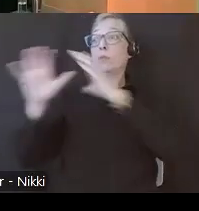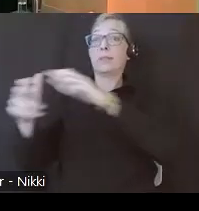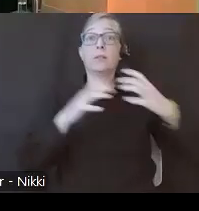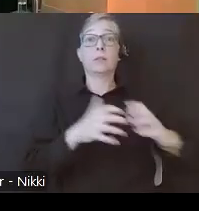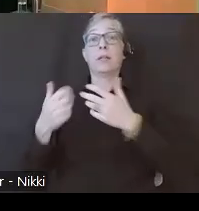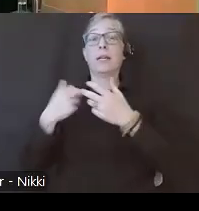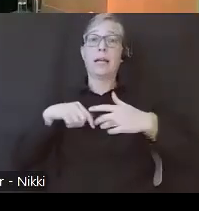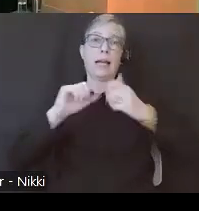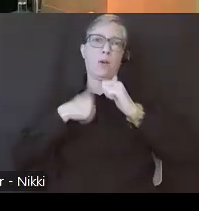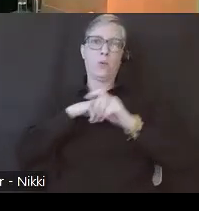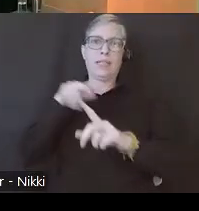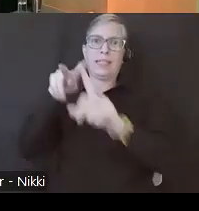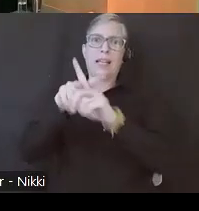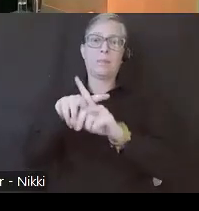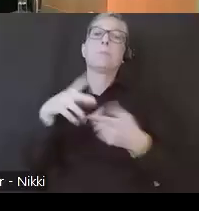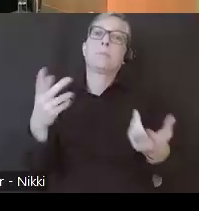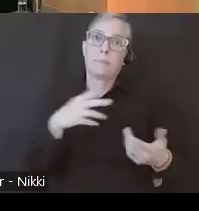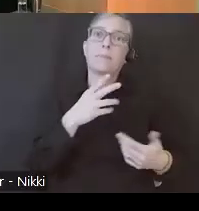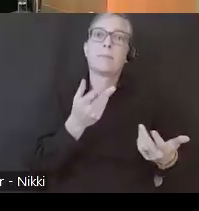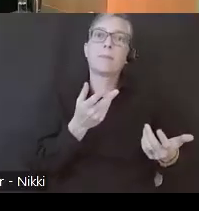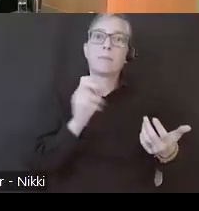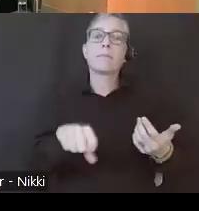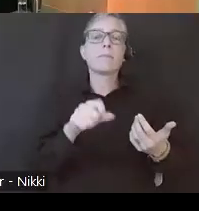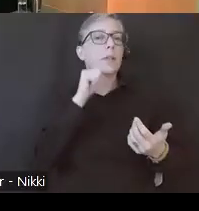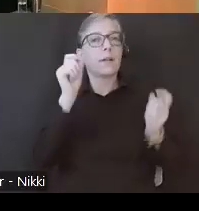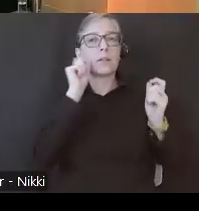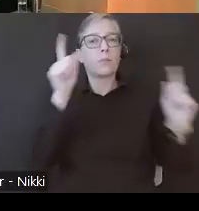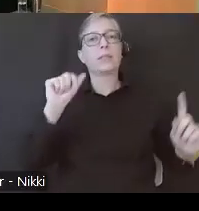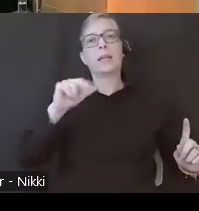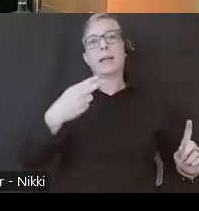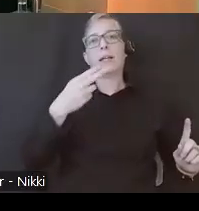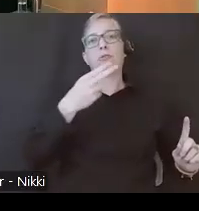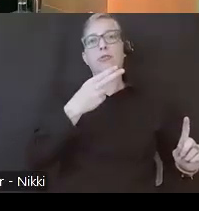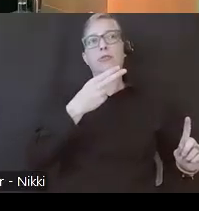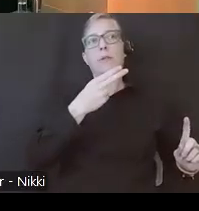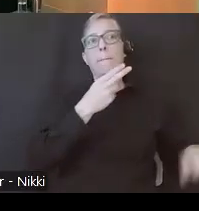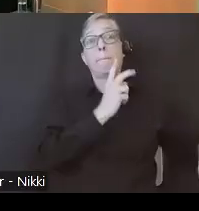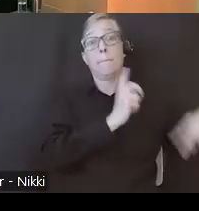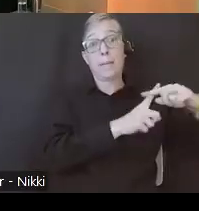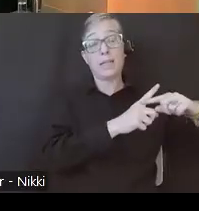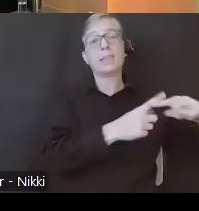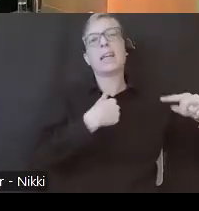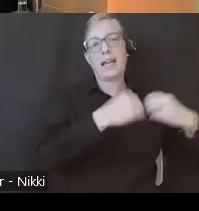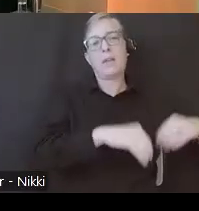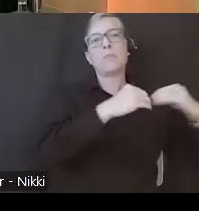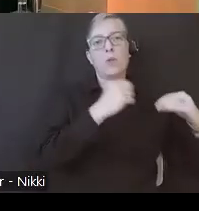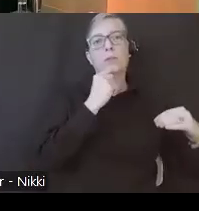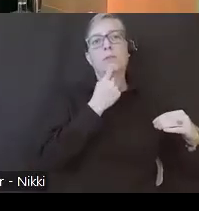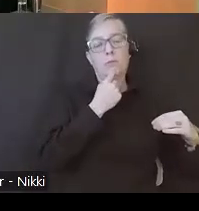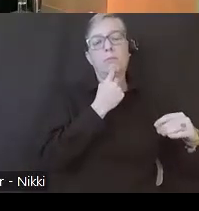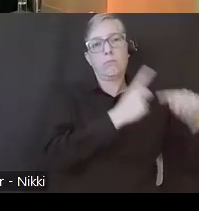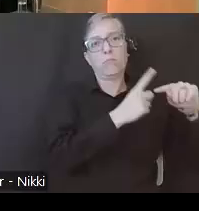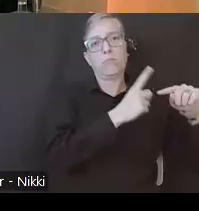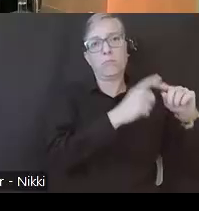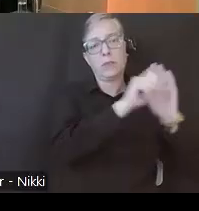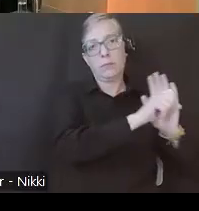AH+ participants had more severe positive symptoms compared to AH-. There were no significant differences on negative or